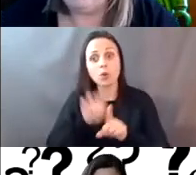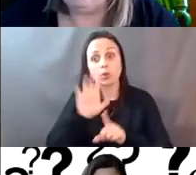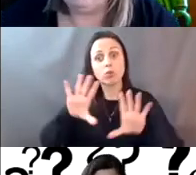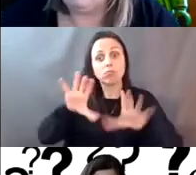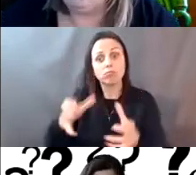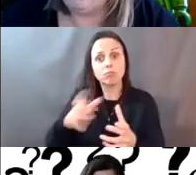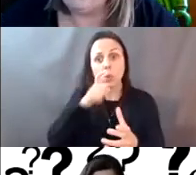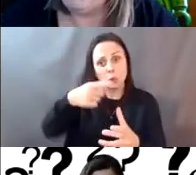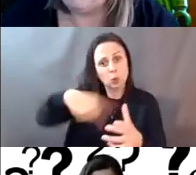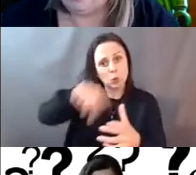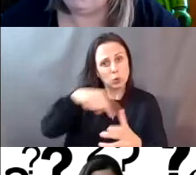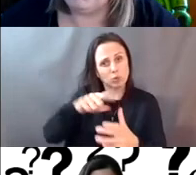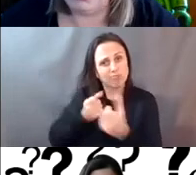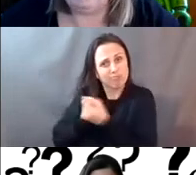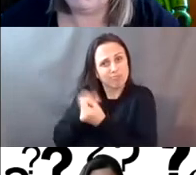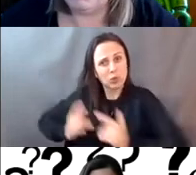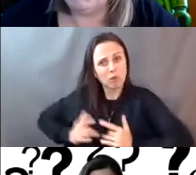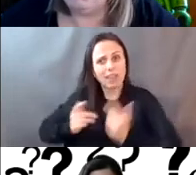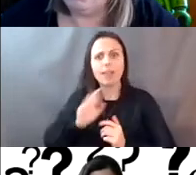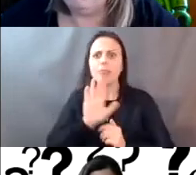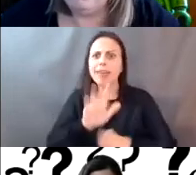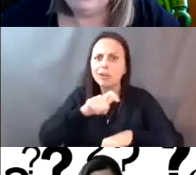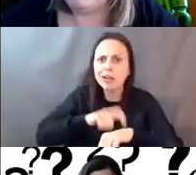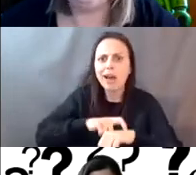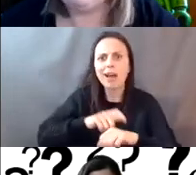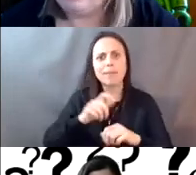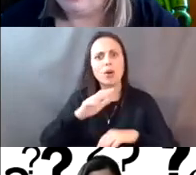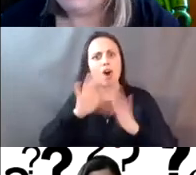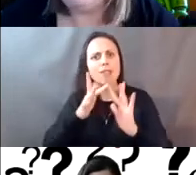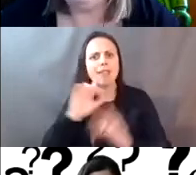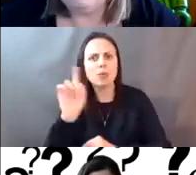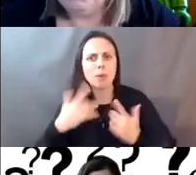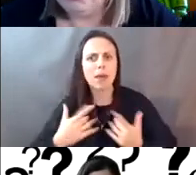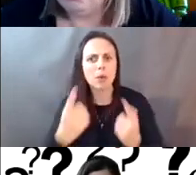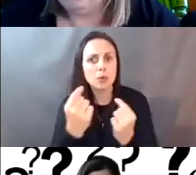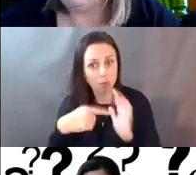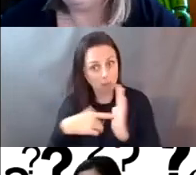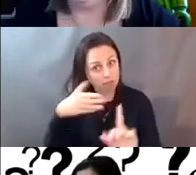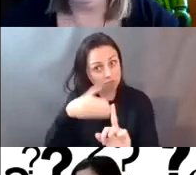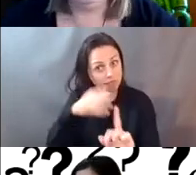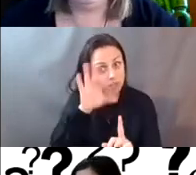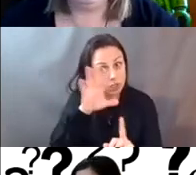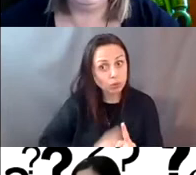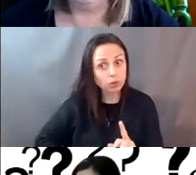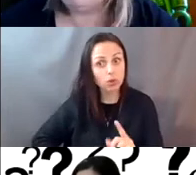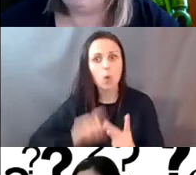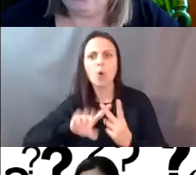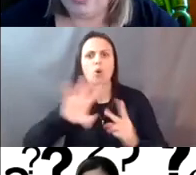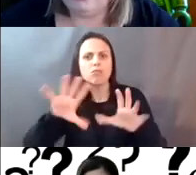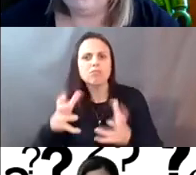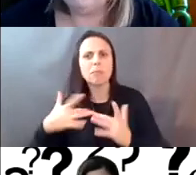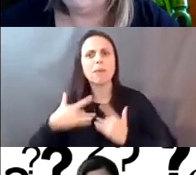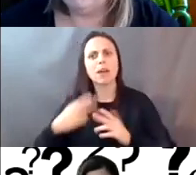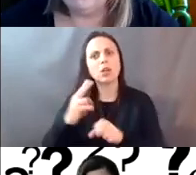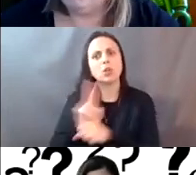they are, like where do they spend their time and attention online, and be there. Is it a Facebook group? Is it a Reddit